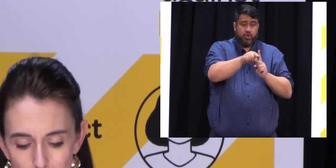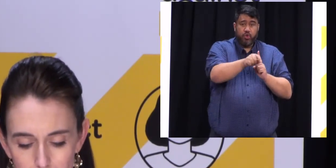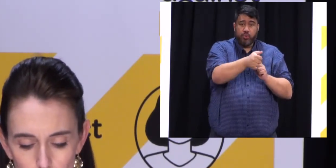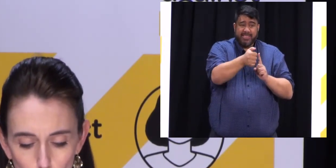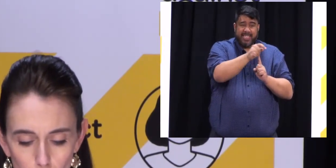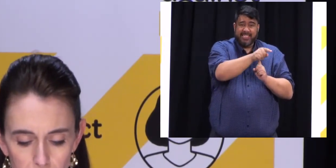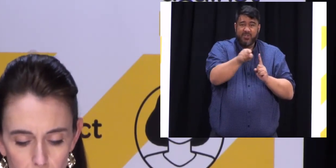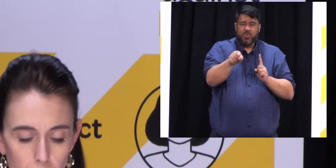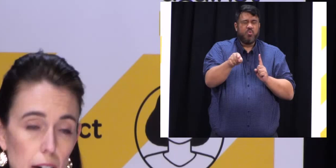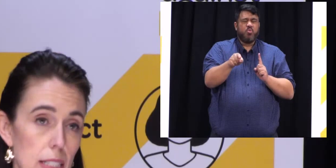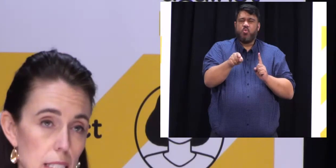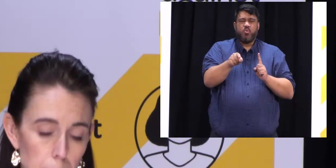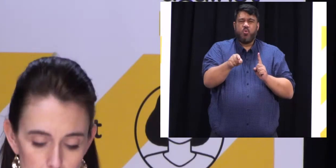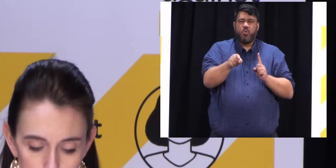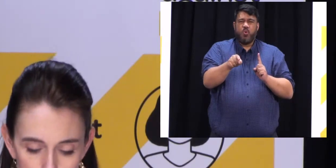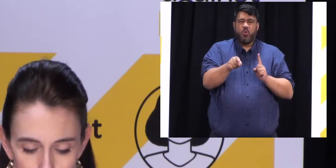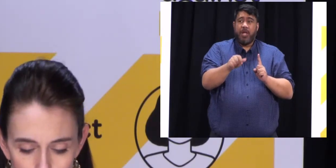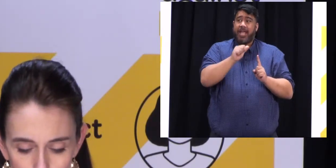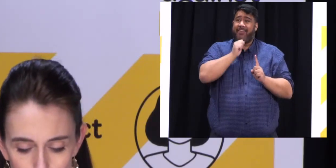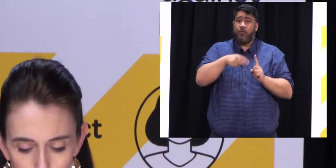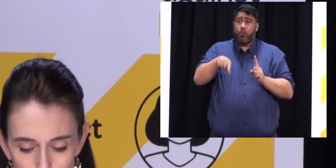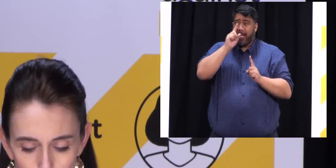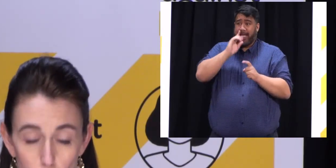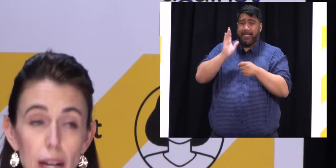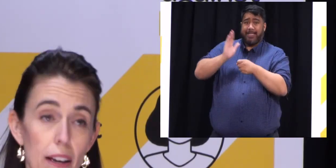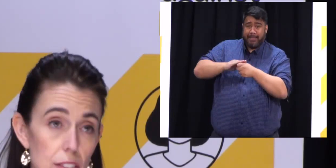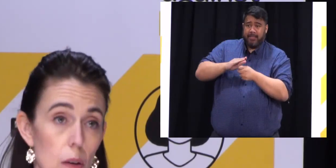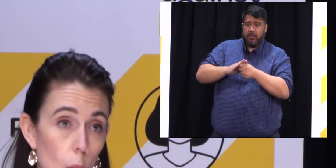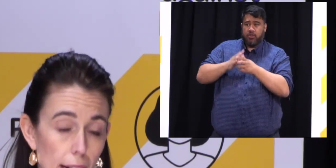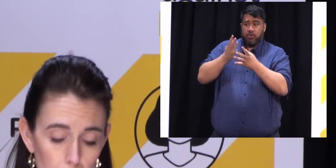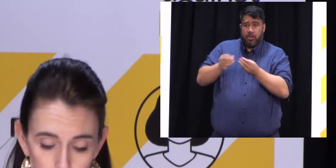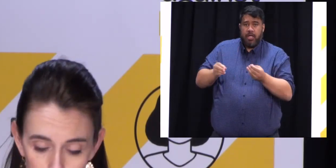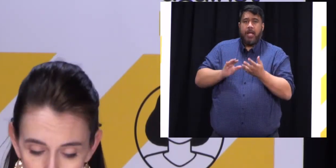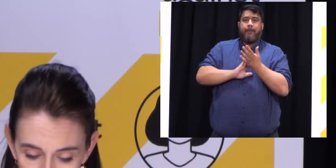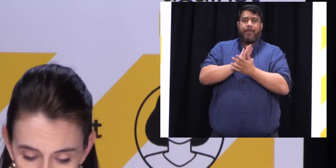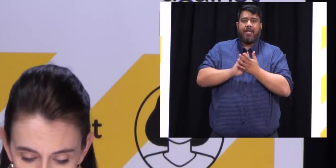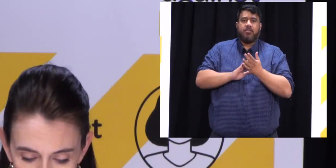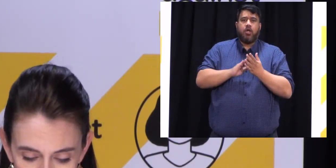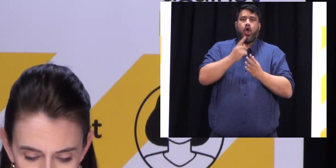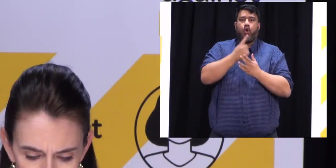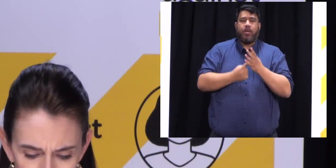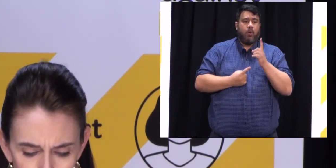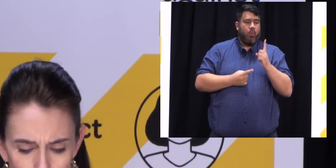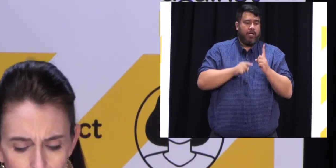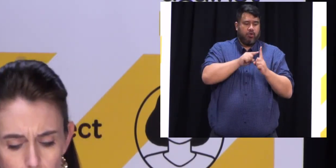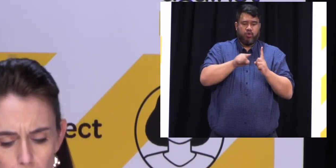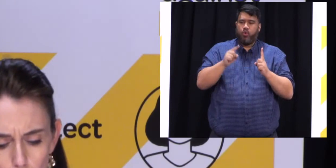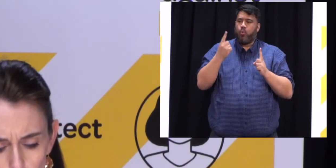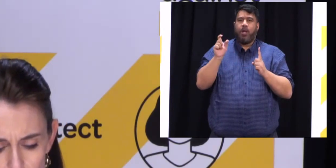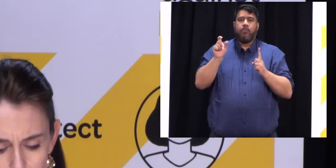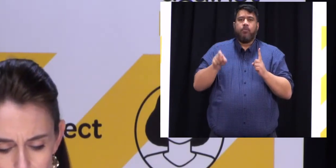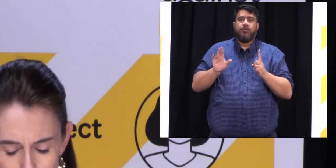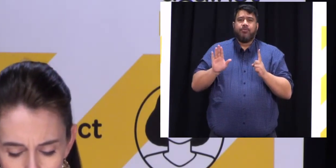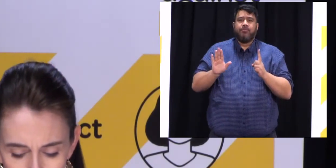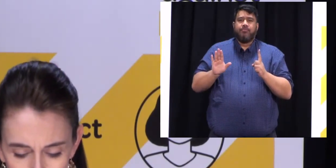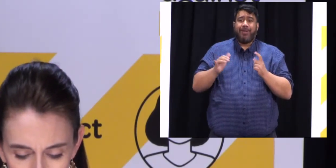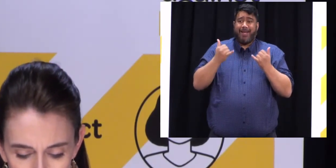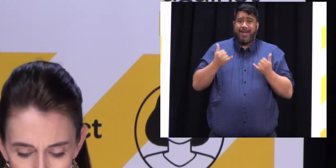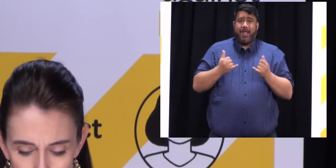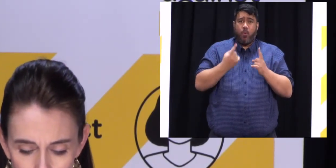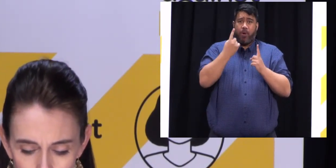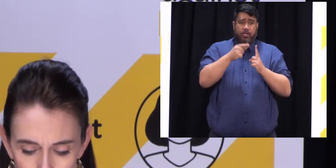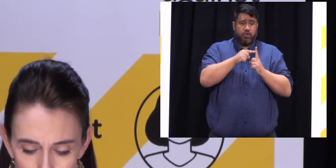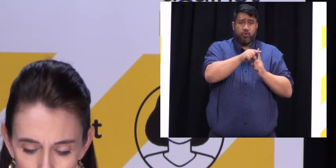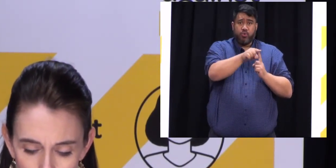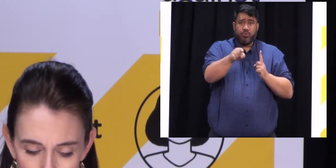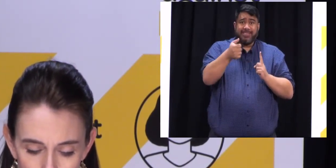than 1 in order for the virus to be stamped out. So we have some way to go yet. As a result of the head start Delta